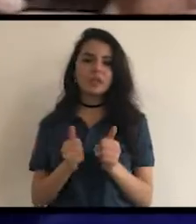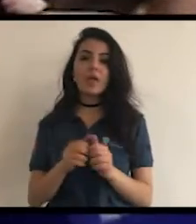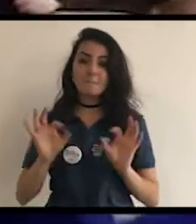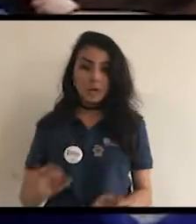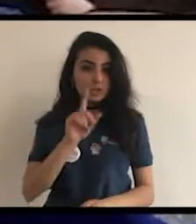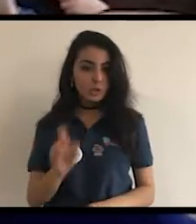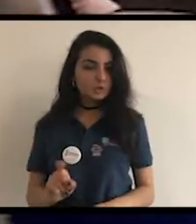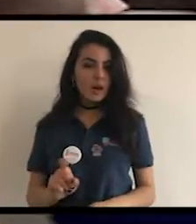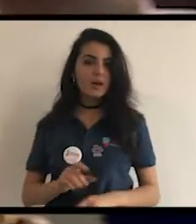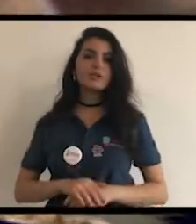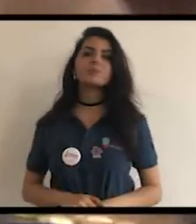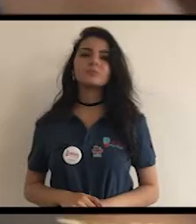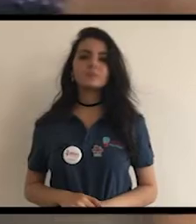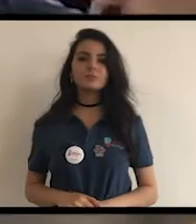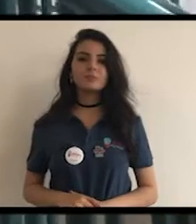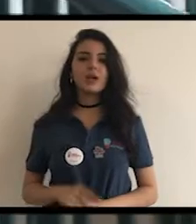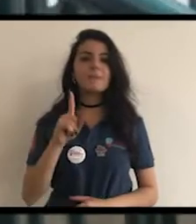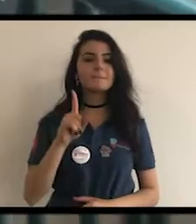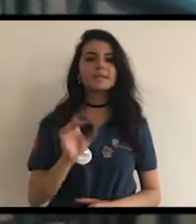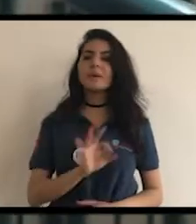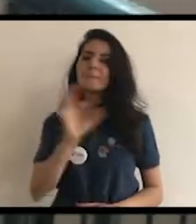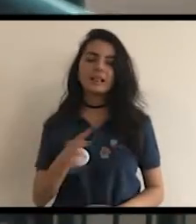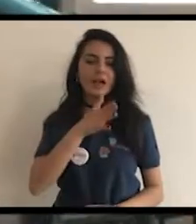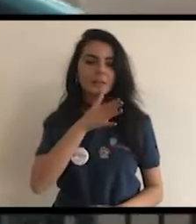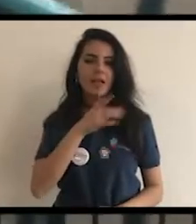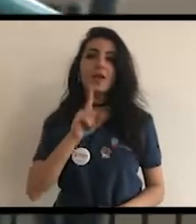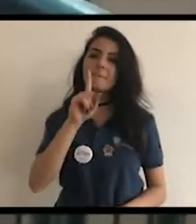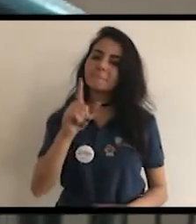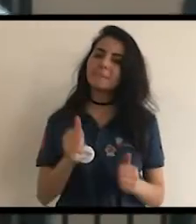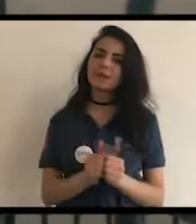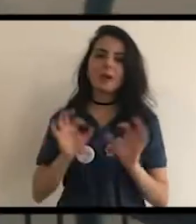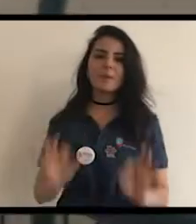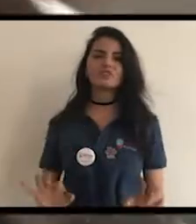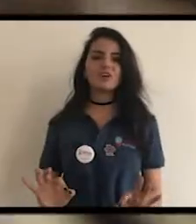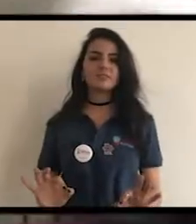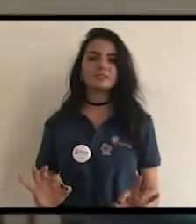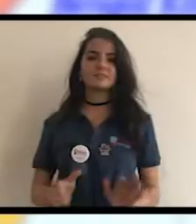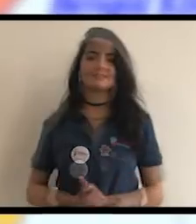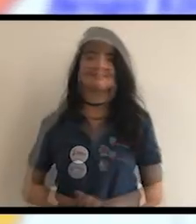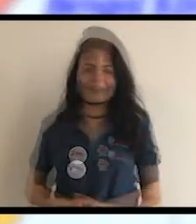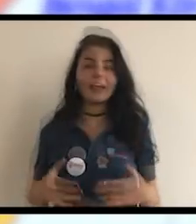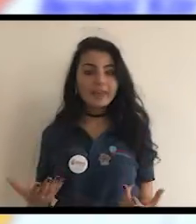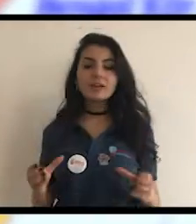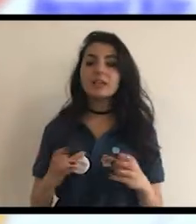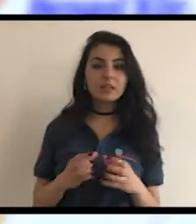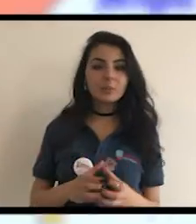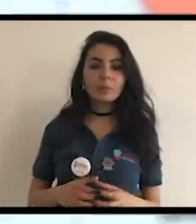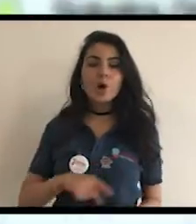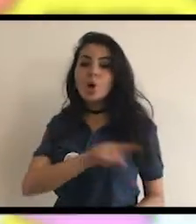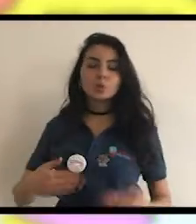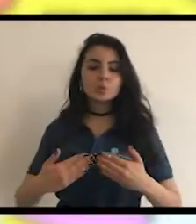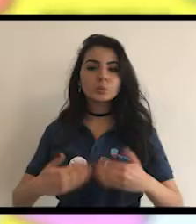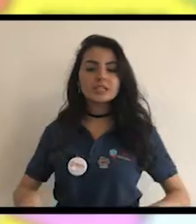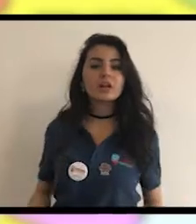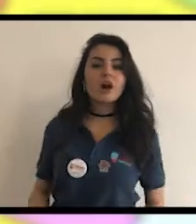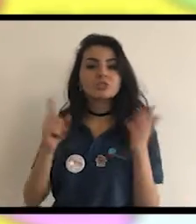a single goal? Even 1 billion begins with one. What if the team can